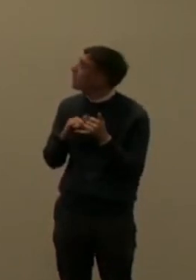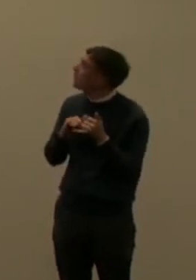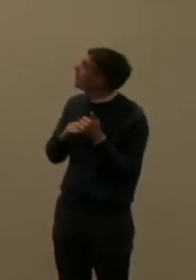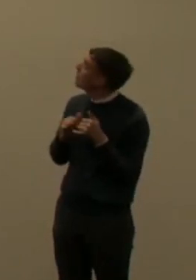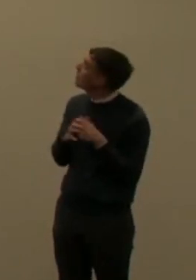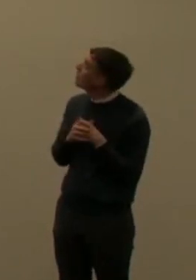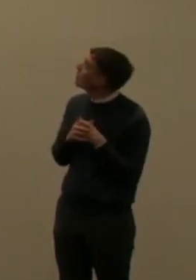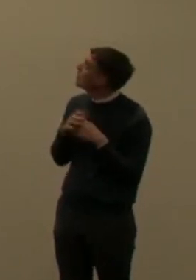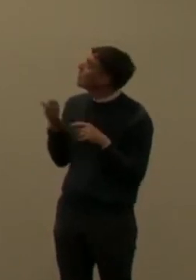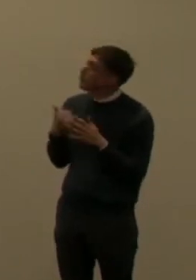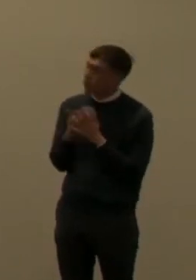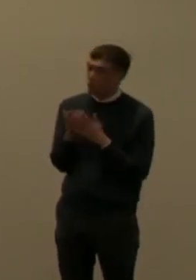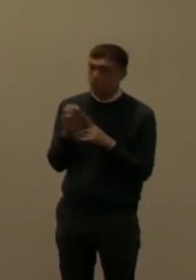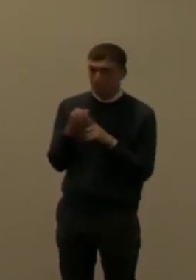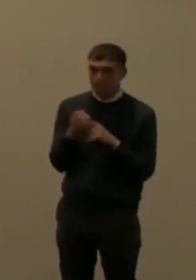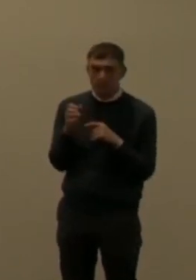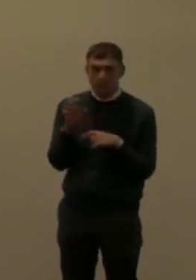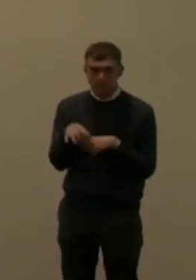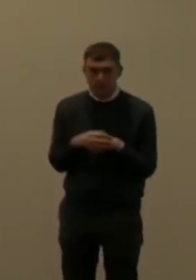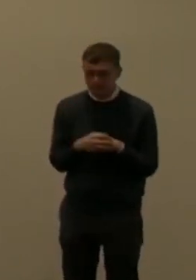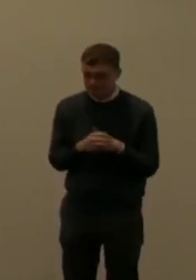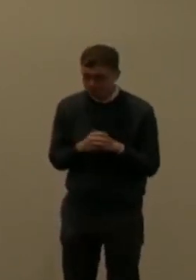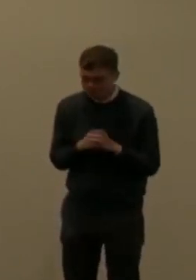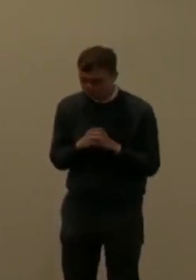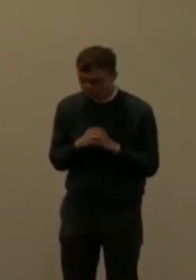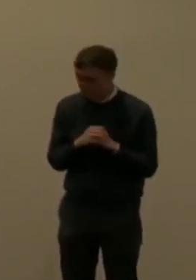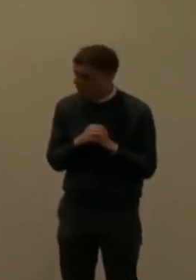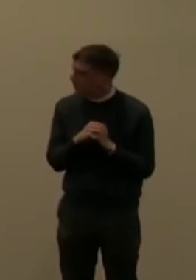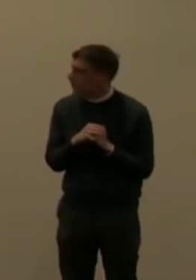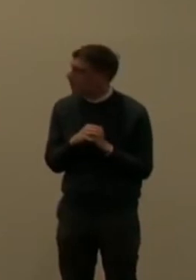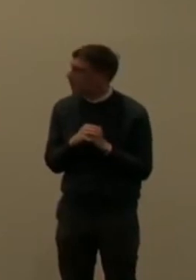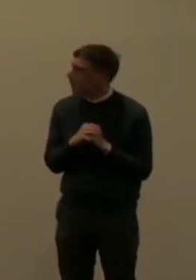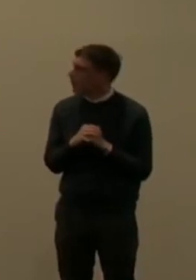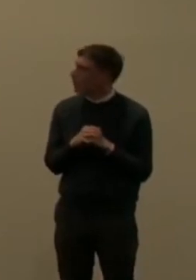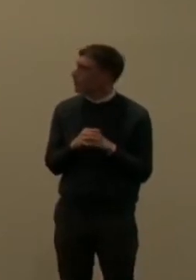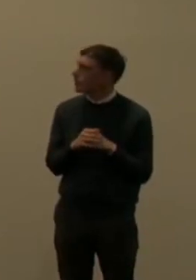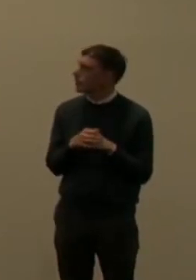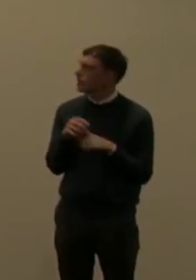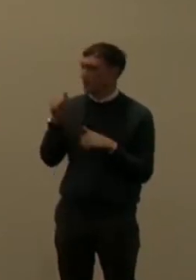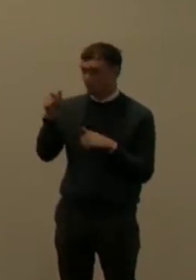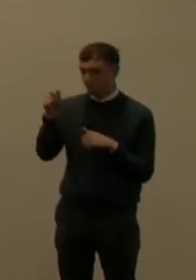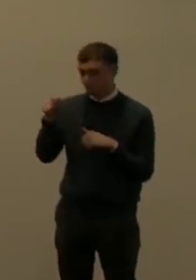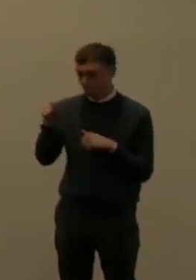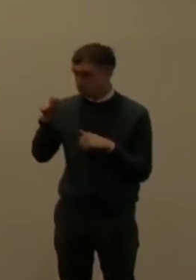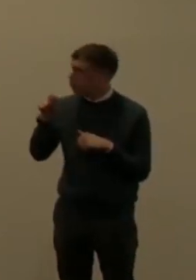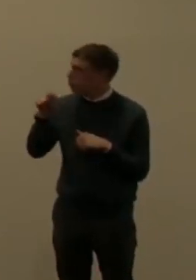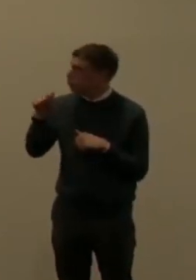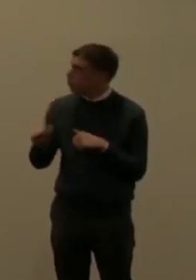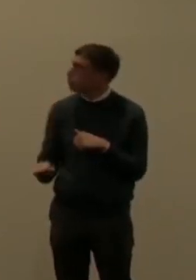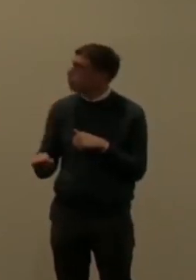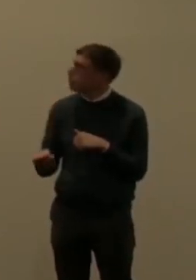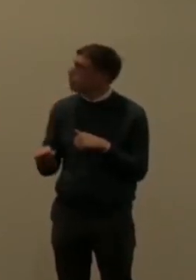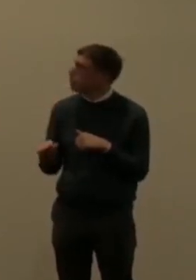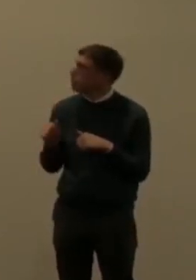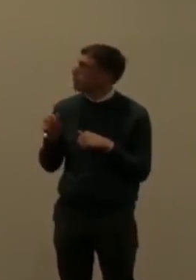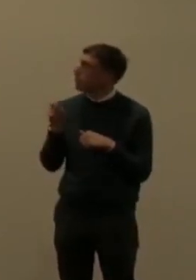environment variable, for this one, for the SharePoint site one, we can scroll down, and we can see that the